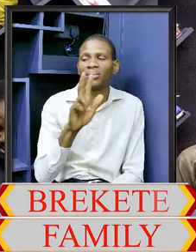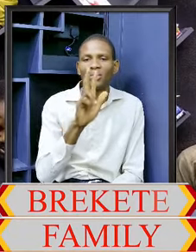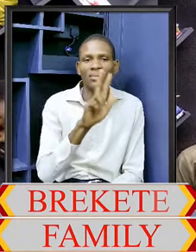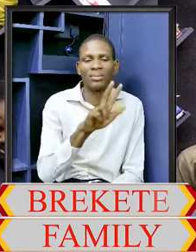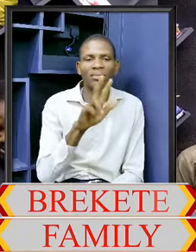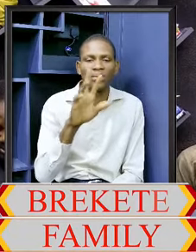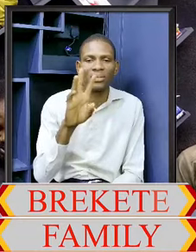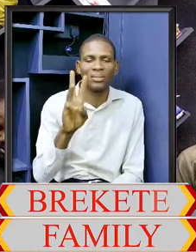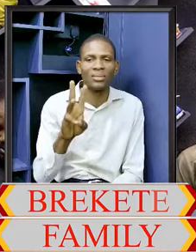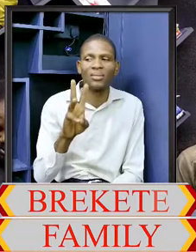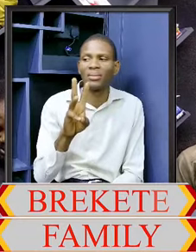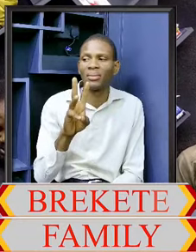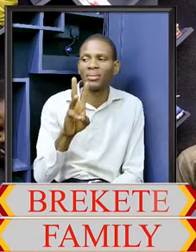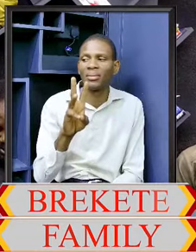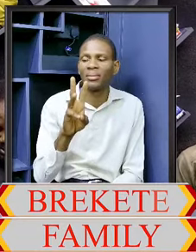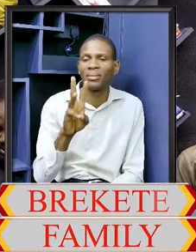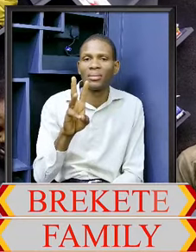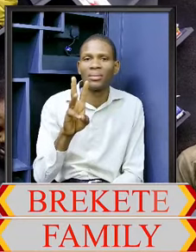36